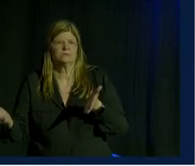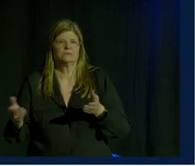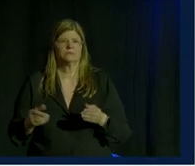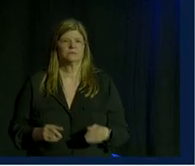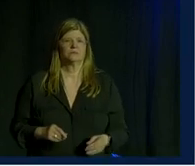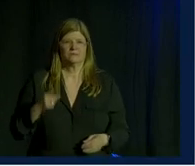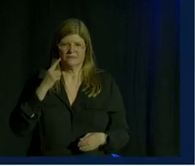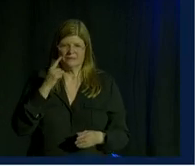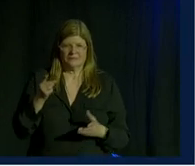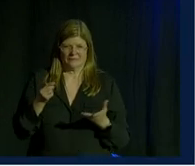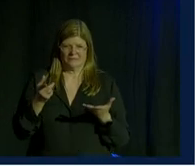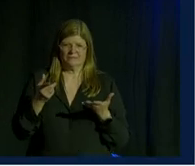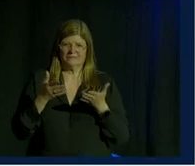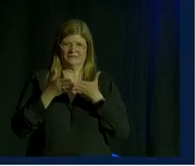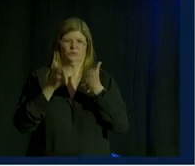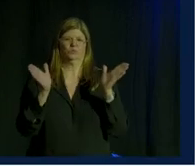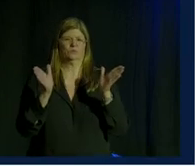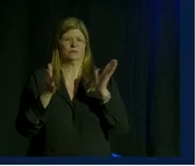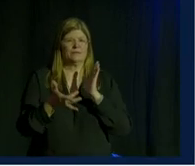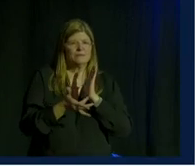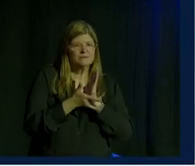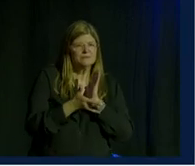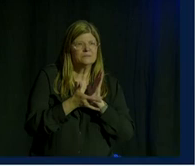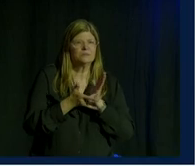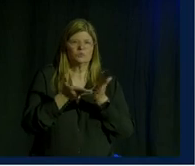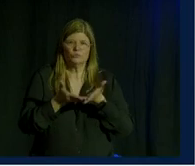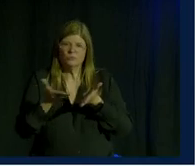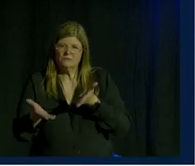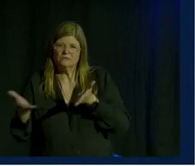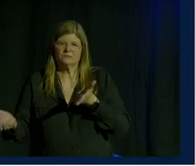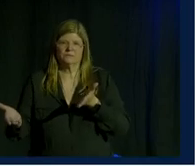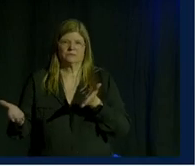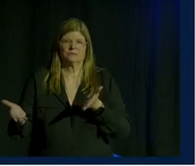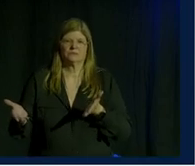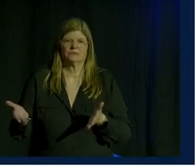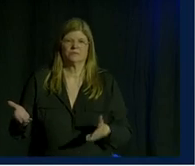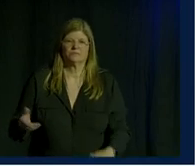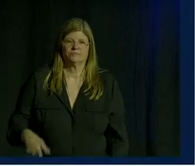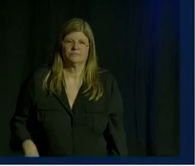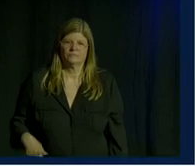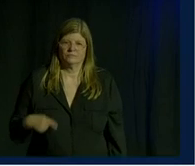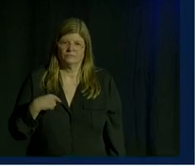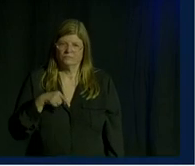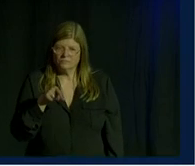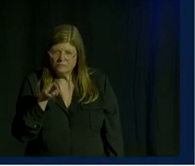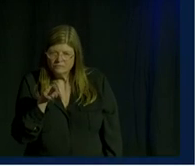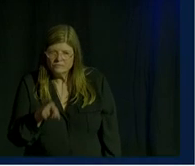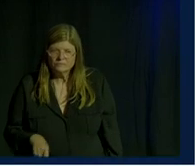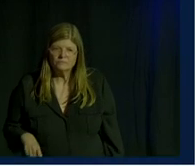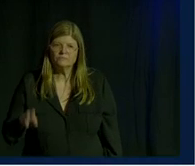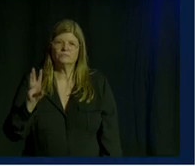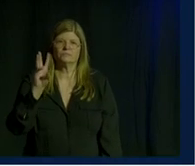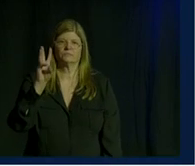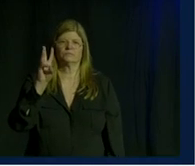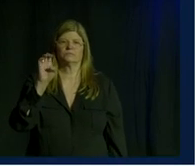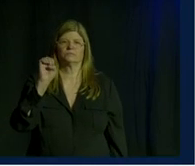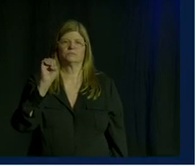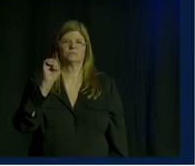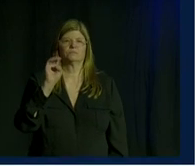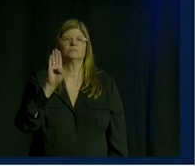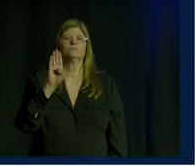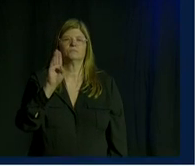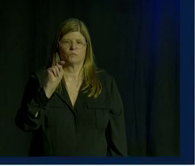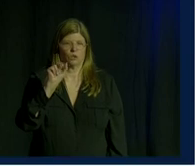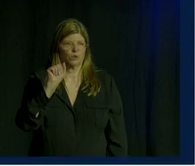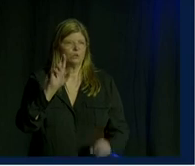resources, including a webinar. We'll send around this information after this so you can all get there. So you can always just email us. Now